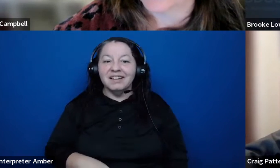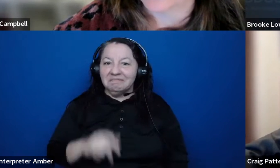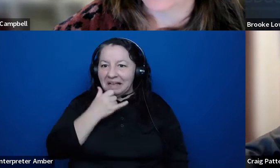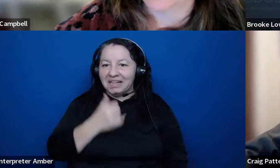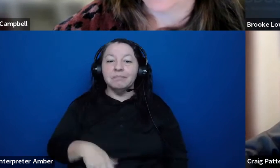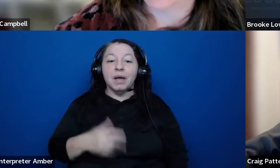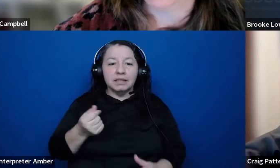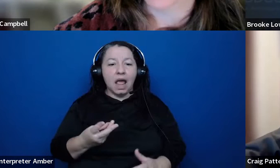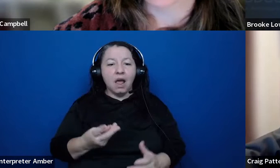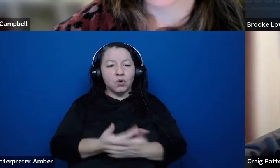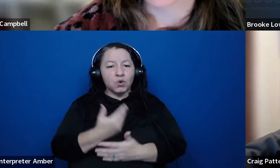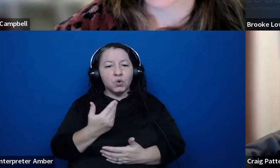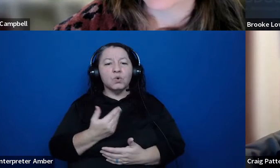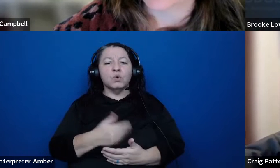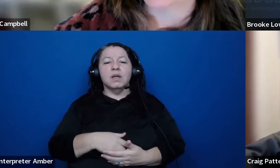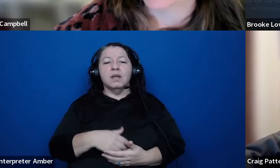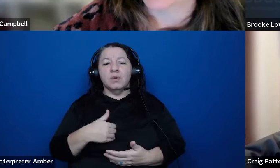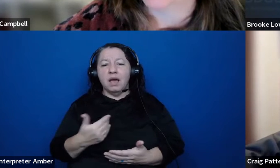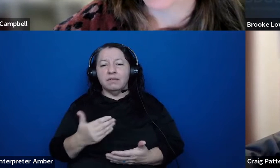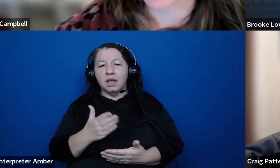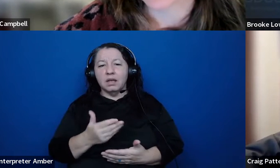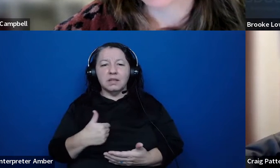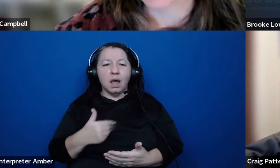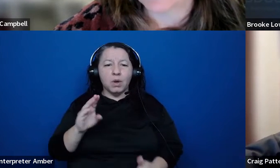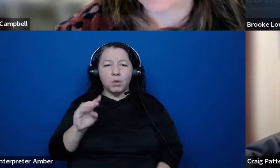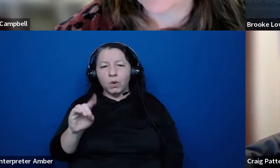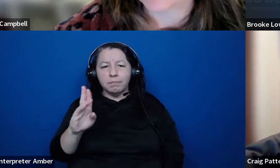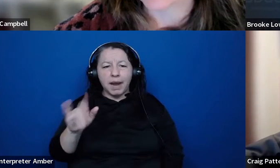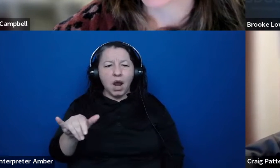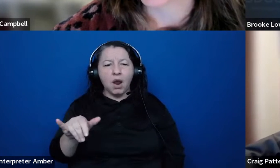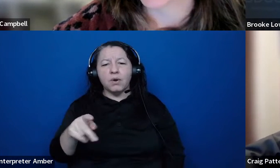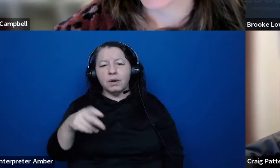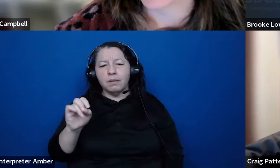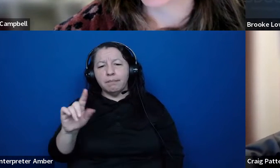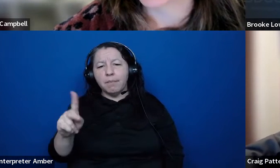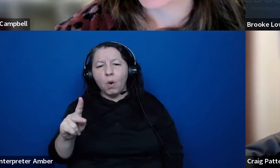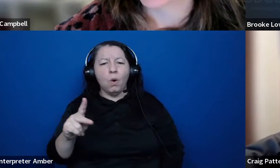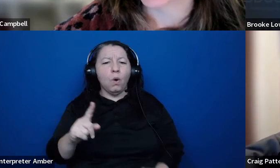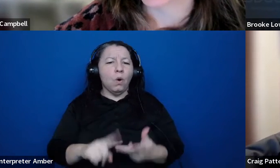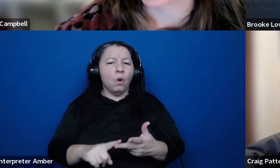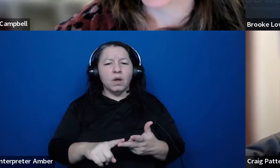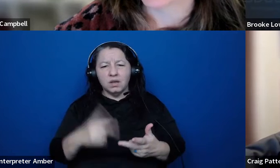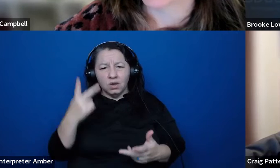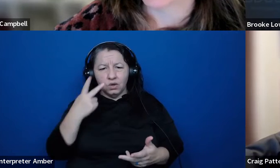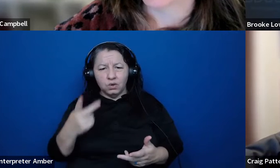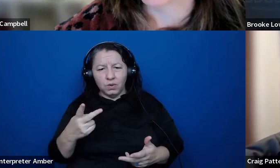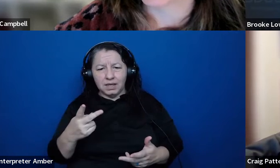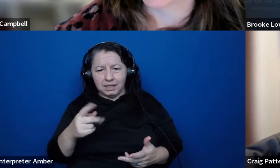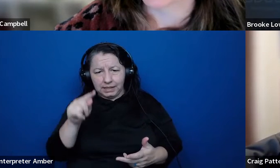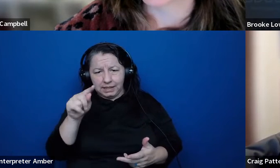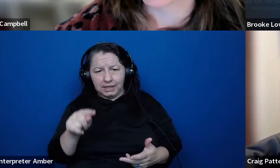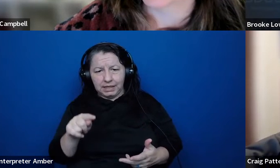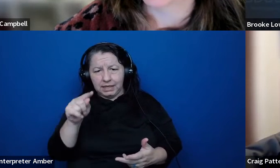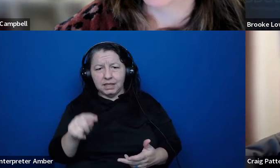ones there. You've got a couple in Woodbury County, a bunch in Polk County. So you can kind of see that there are